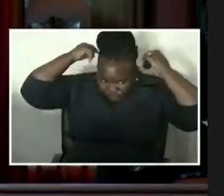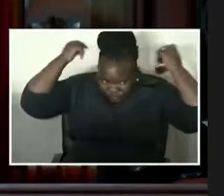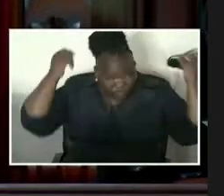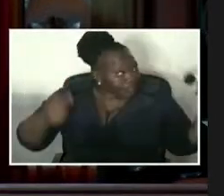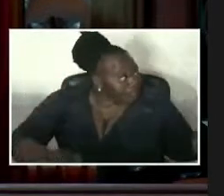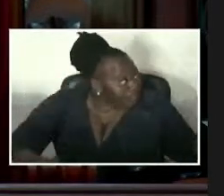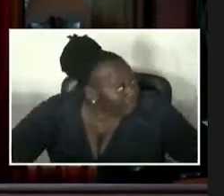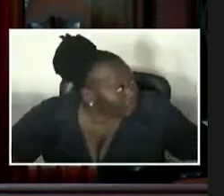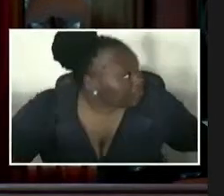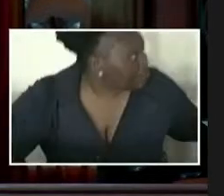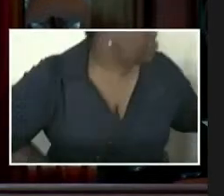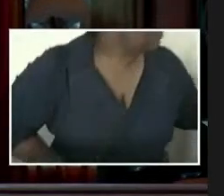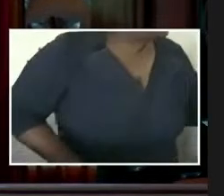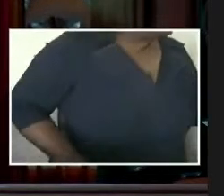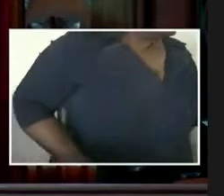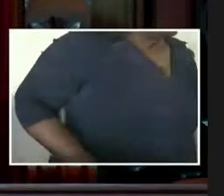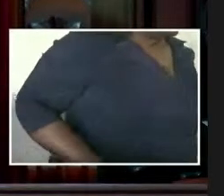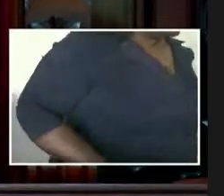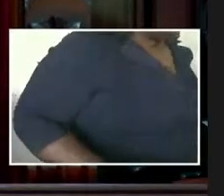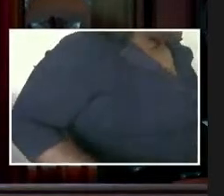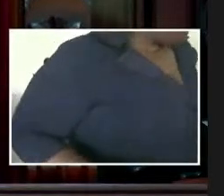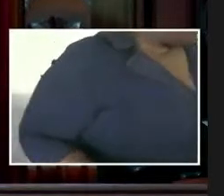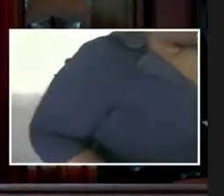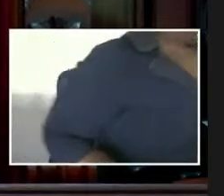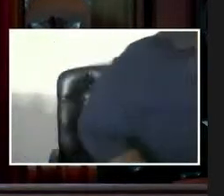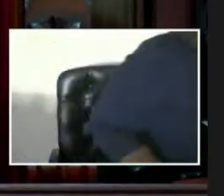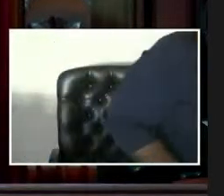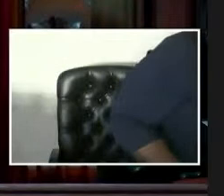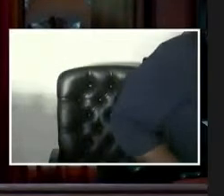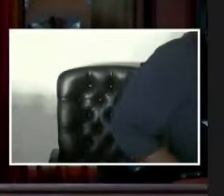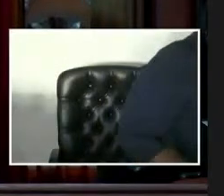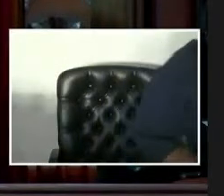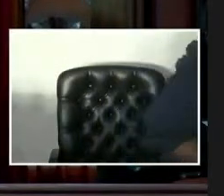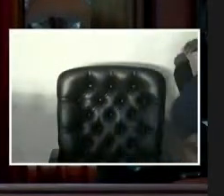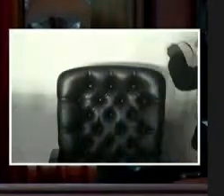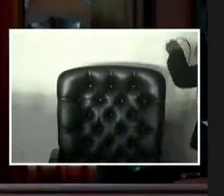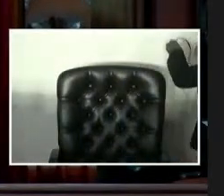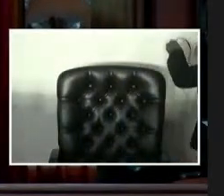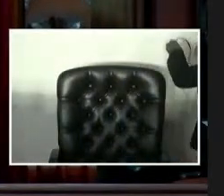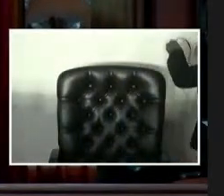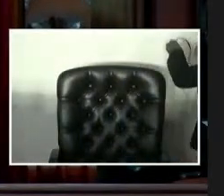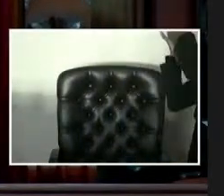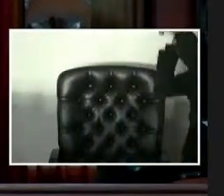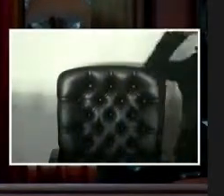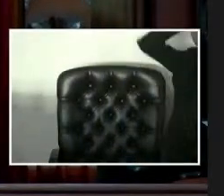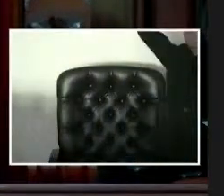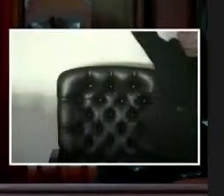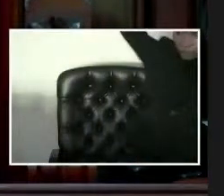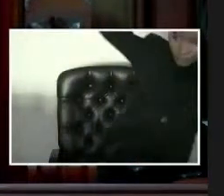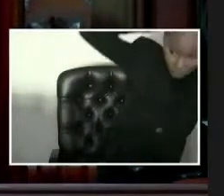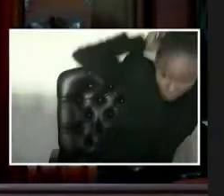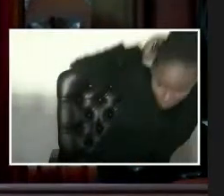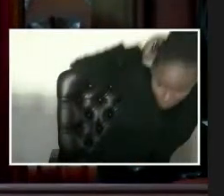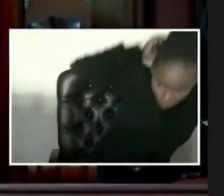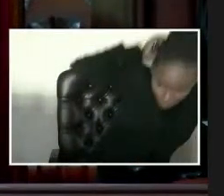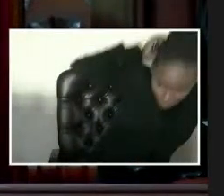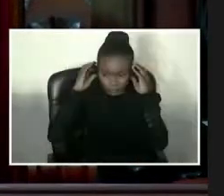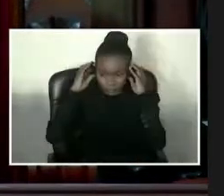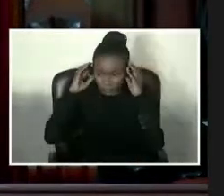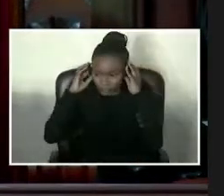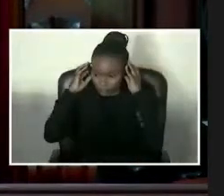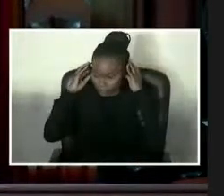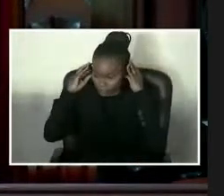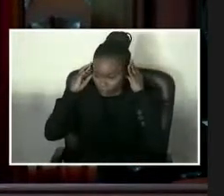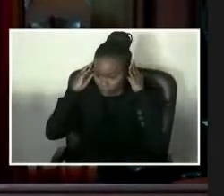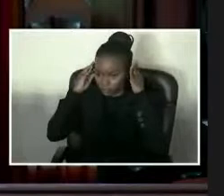so we are inviting the next honorable member who is allocated nine minutes to debate